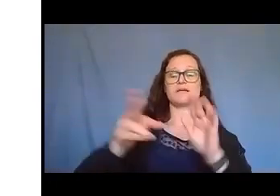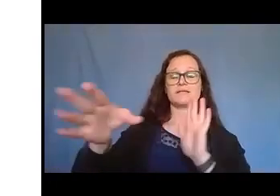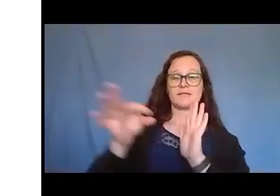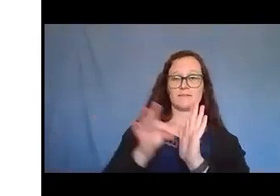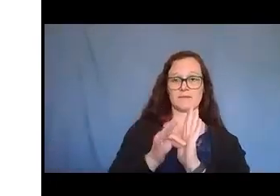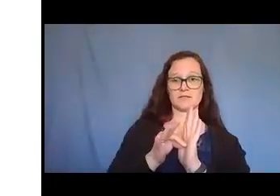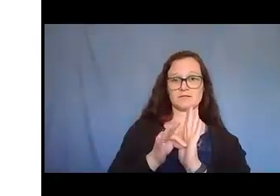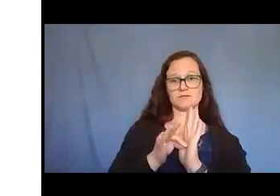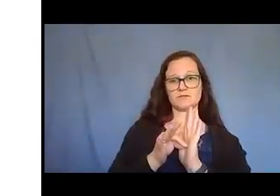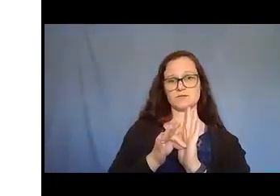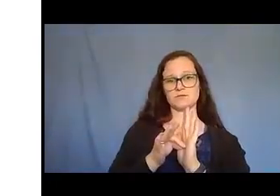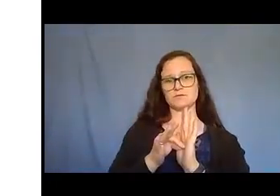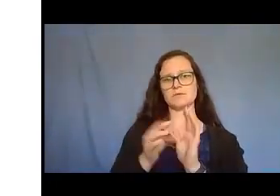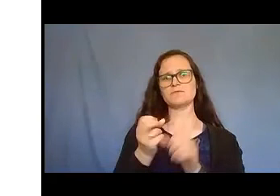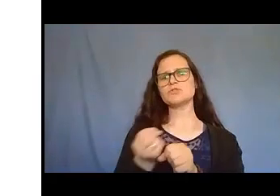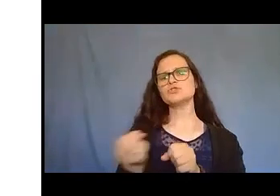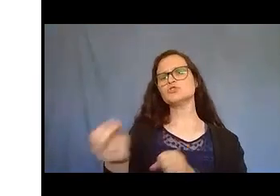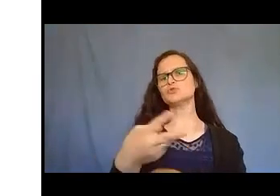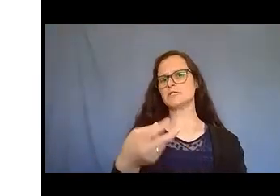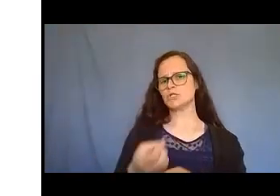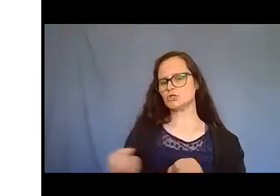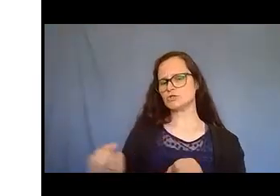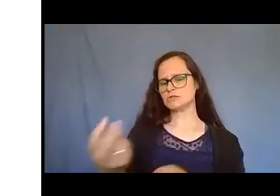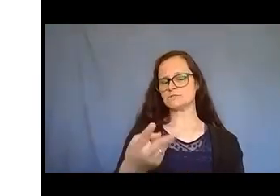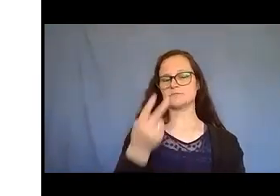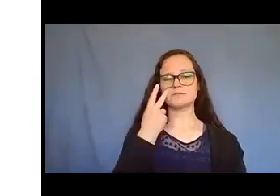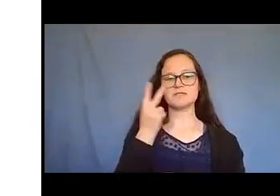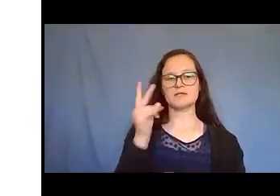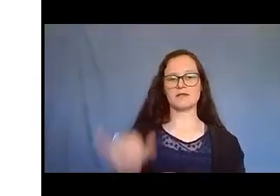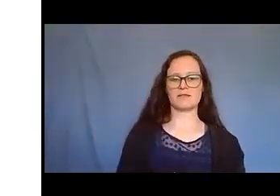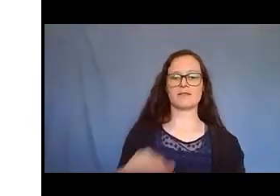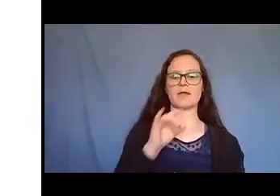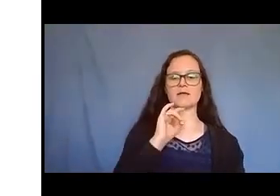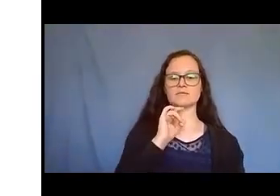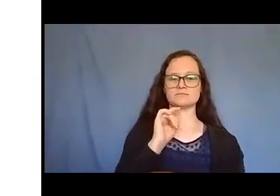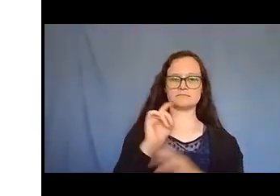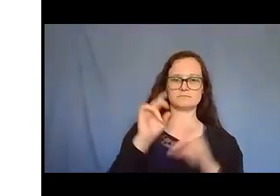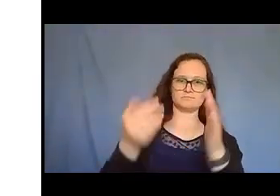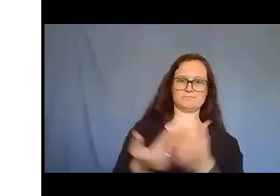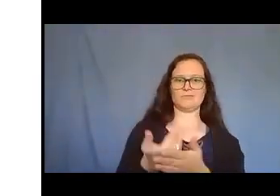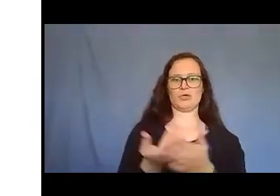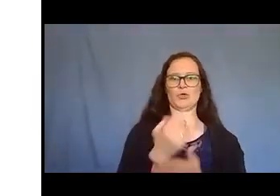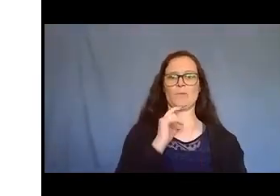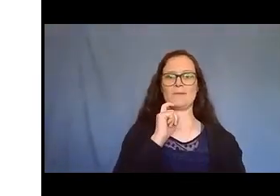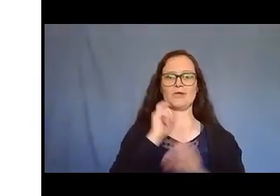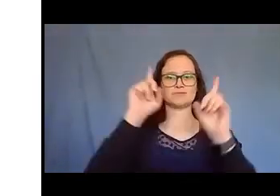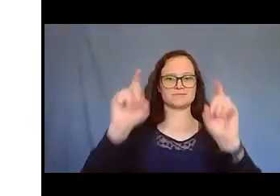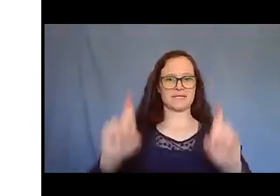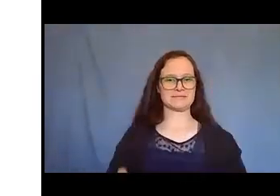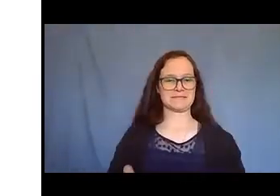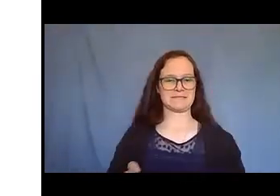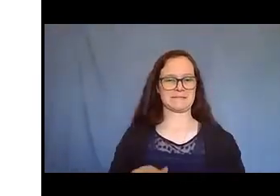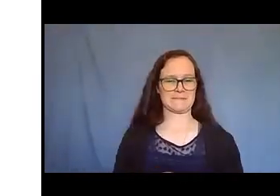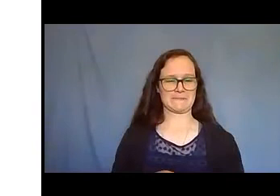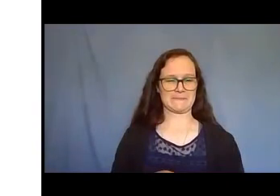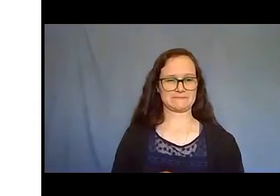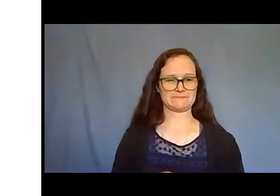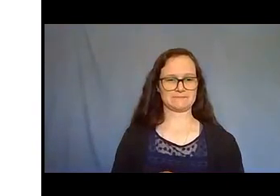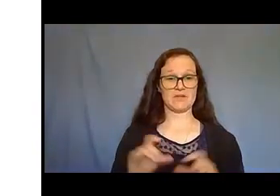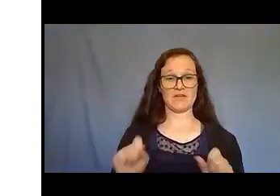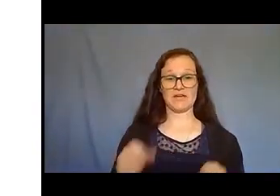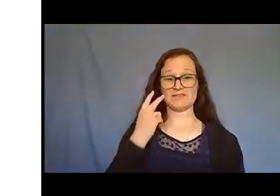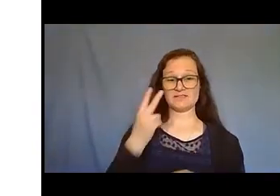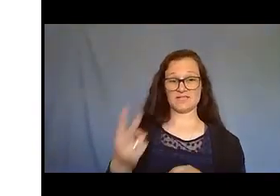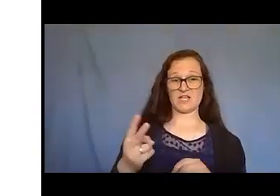semi-annual, and we'll be using that expanded suite of analytes that I mentioned. And finally, you can expect an interpretive report